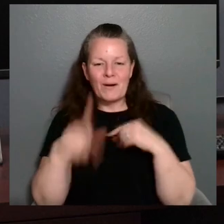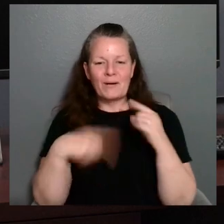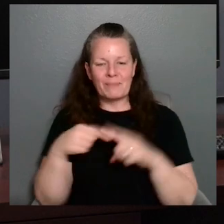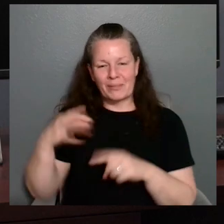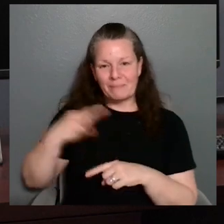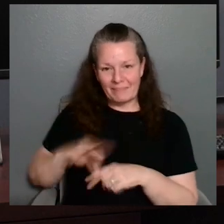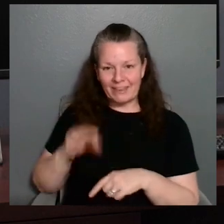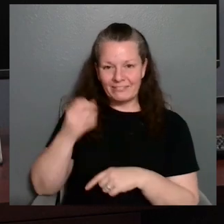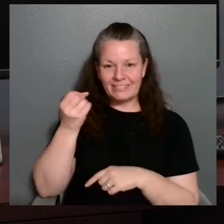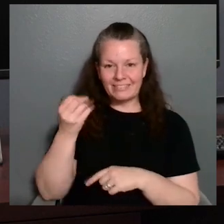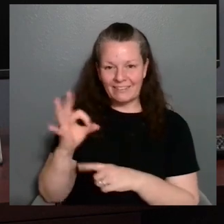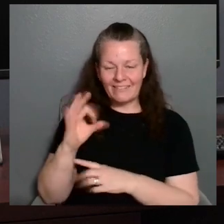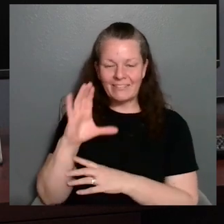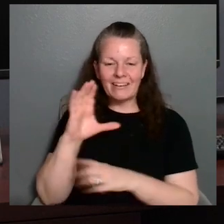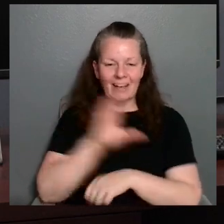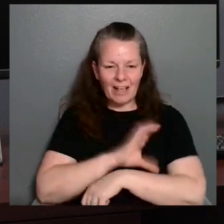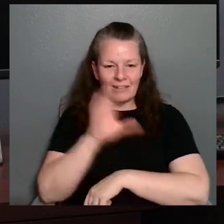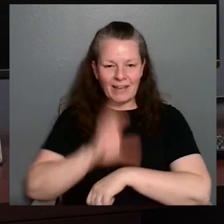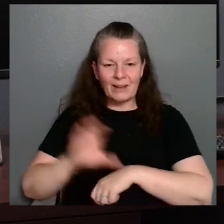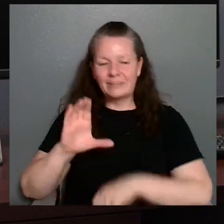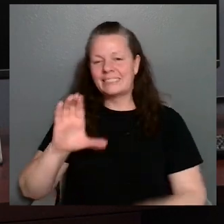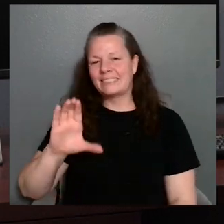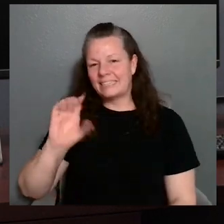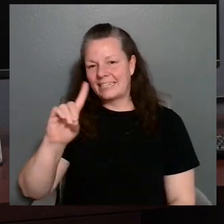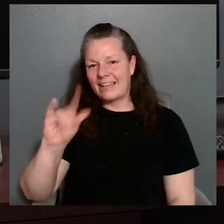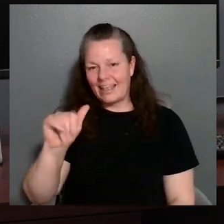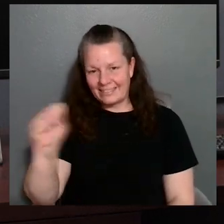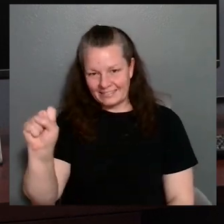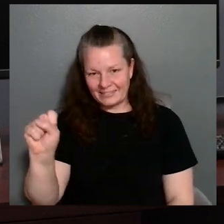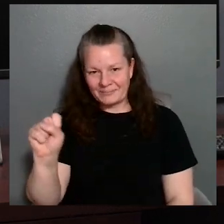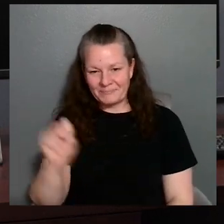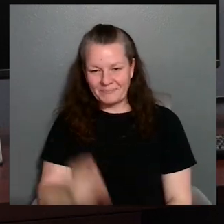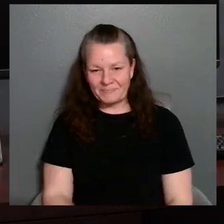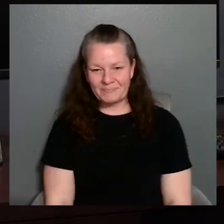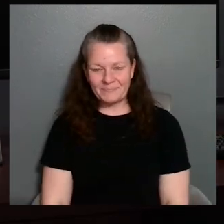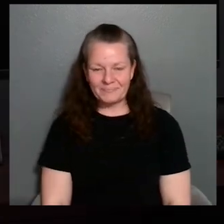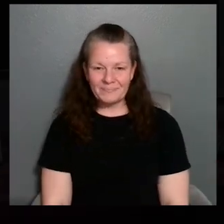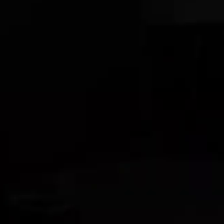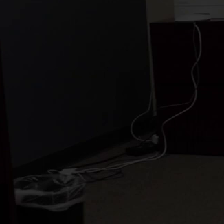to learn more about the benefits of Colorado CDASS.